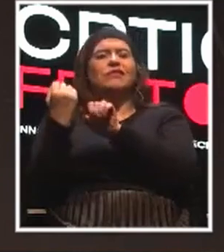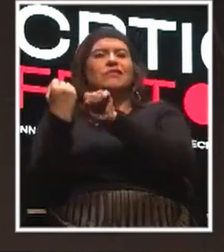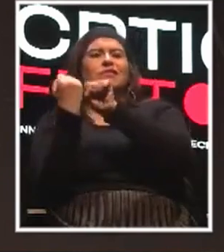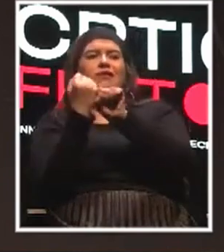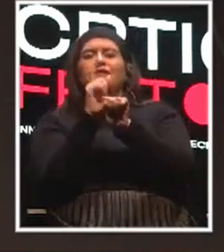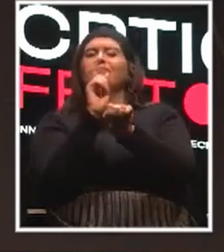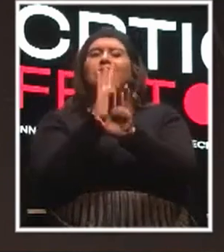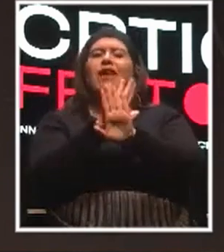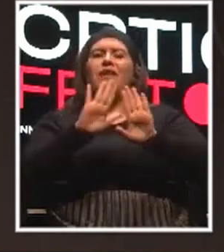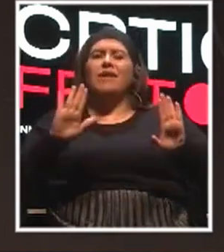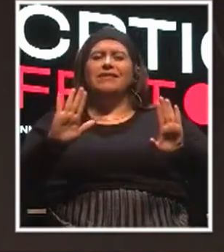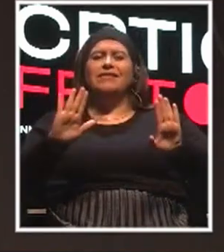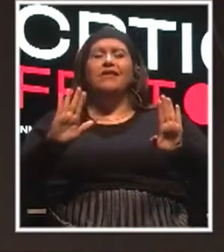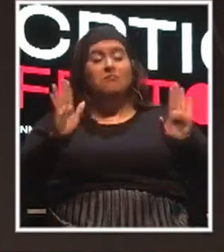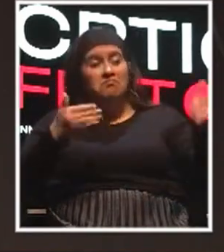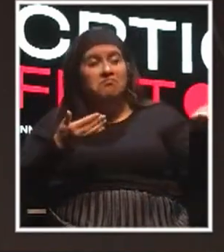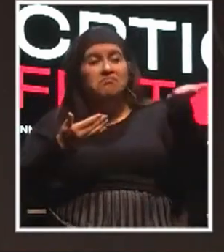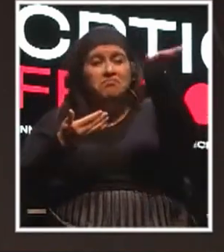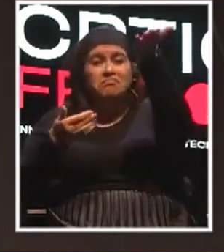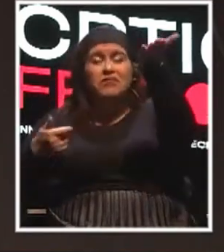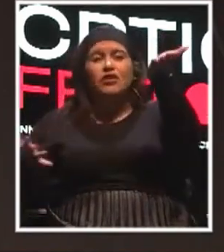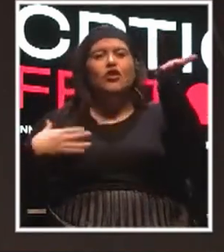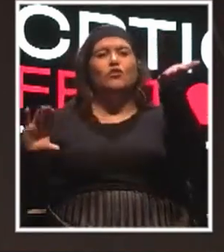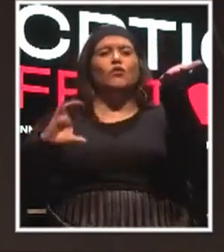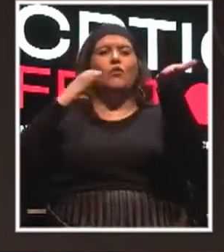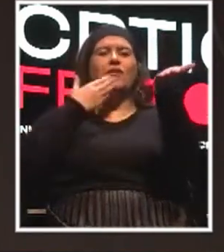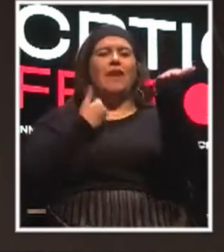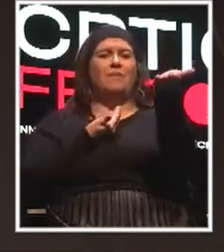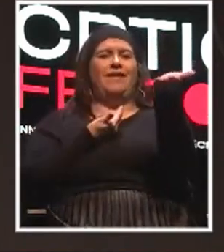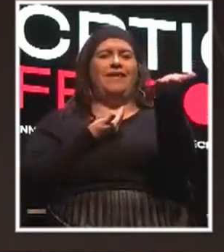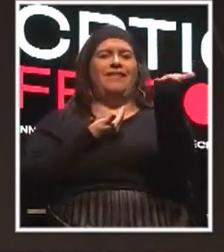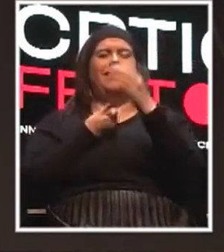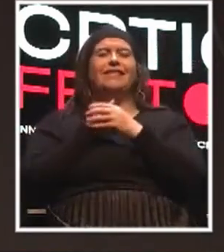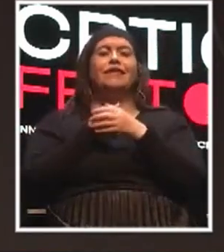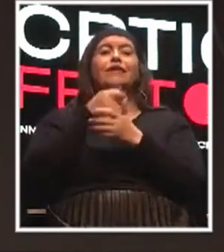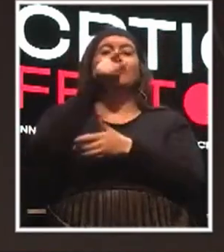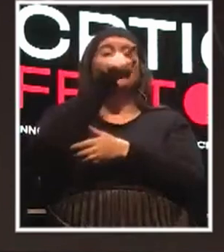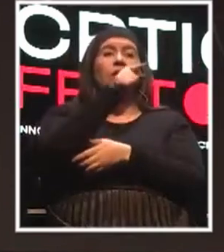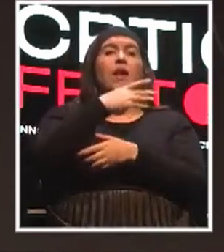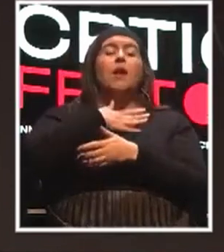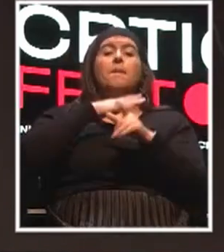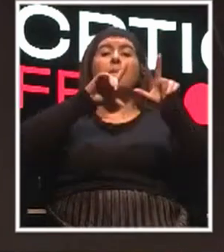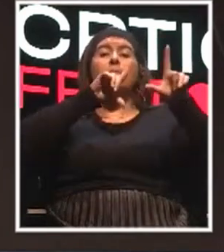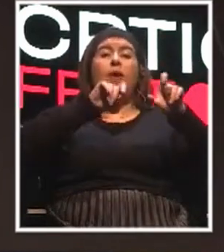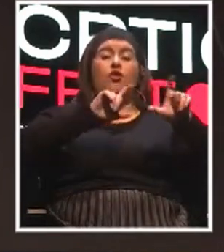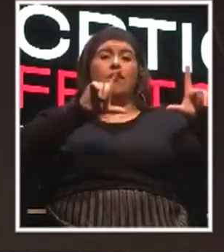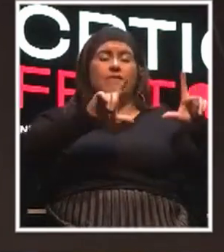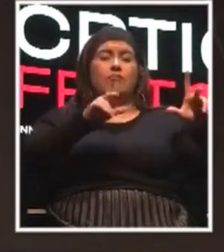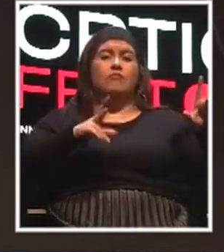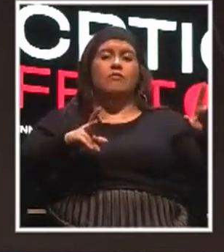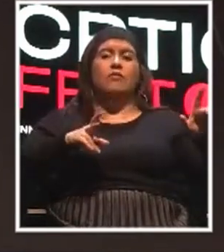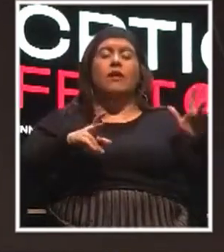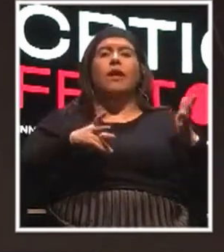you, if you want to make fewer shows and cut down on the crazy peak number of shows that are being